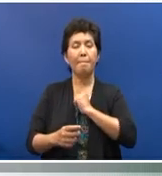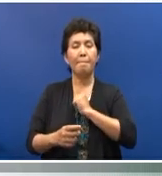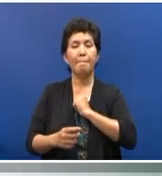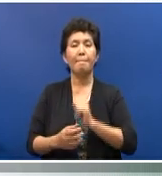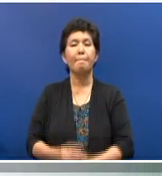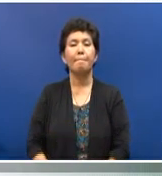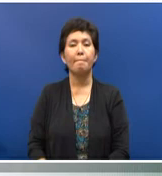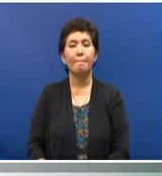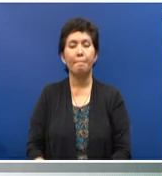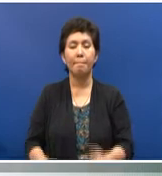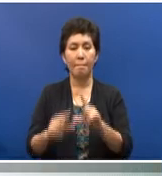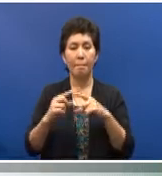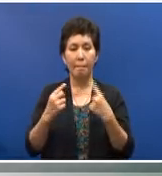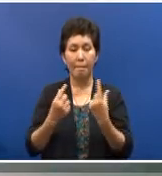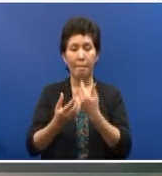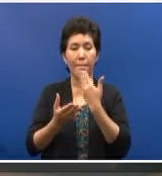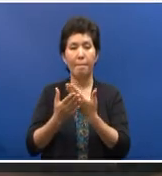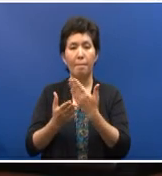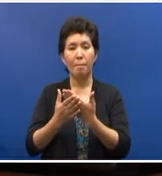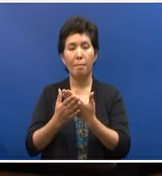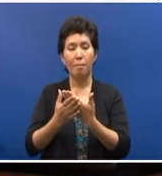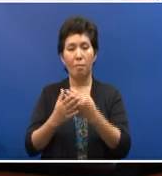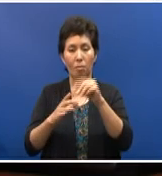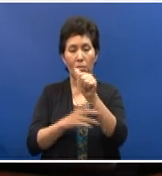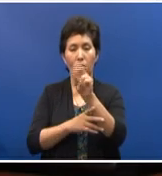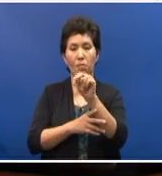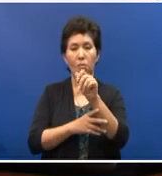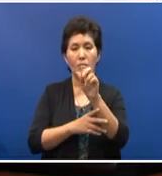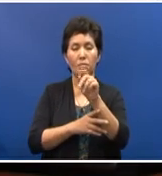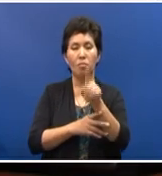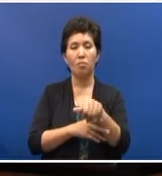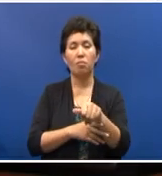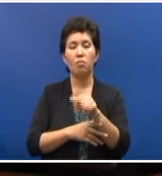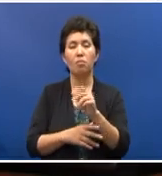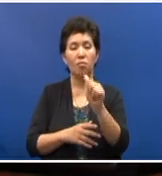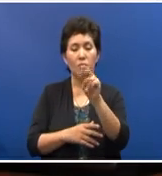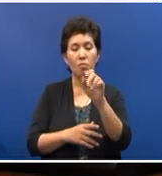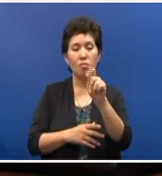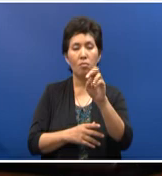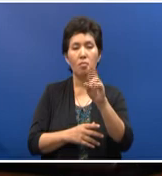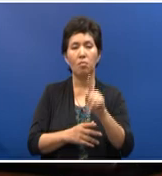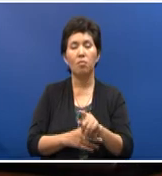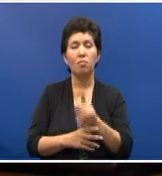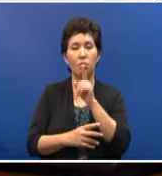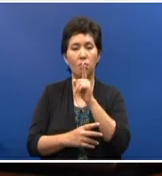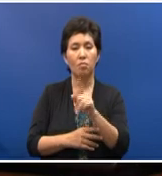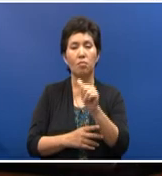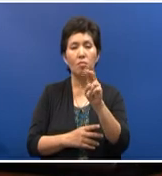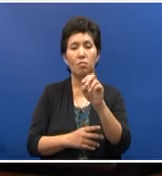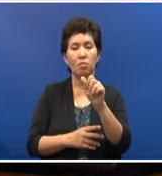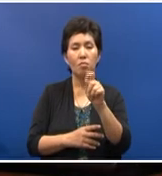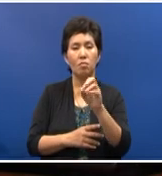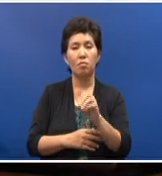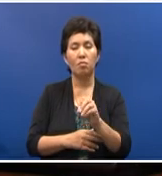others. Good values should be inculcated in anthropology. Okay, and anthropologists, okay, as anthropologists,